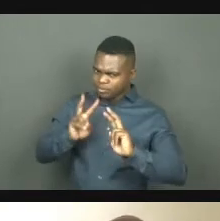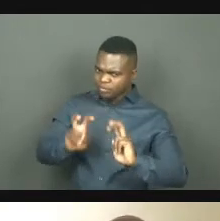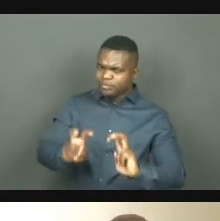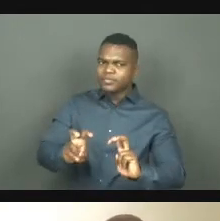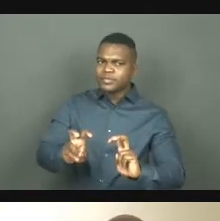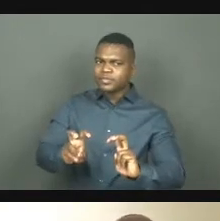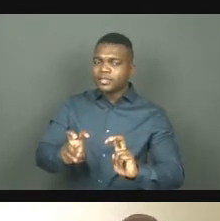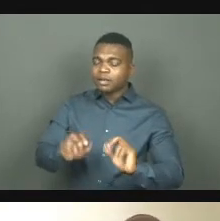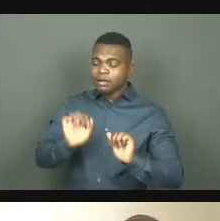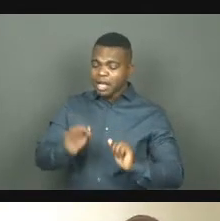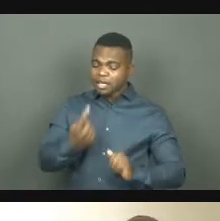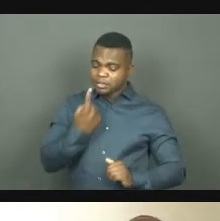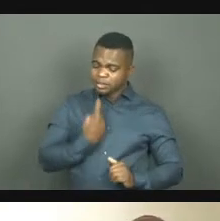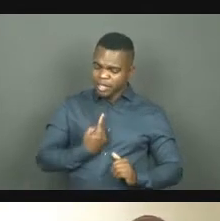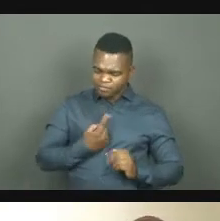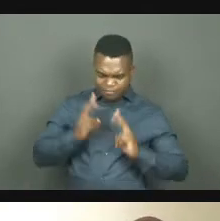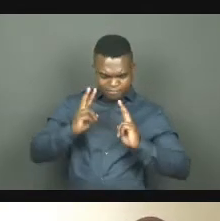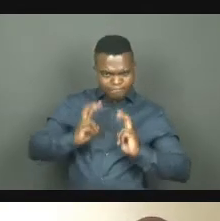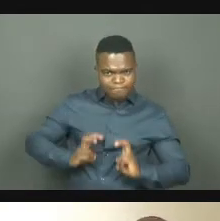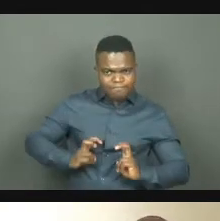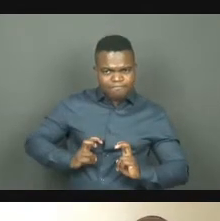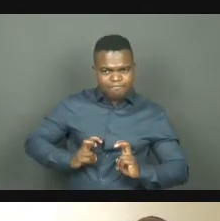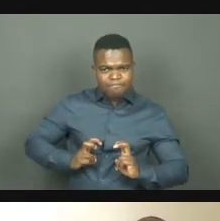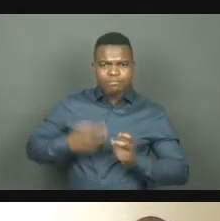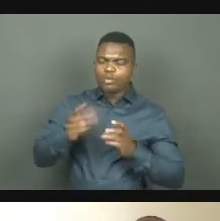an inclusion box that to tick.